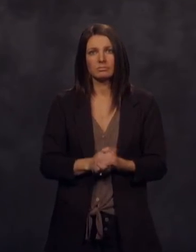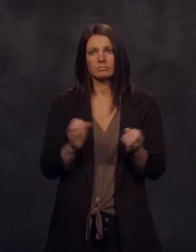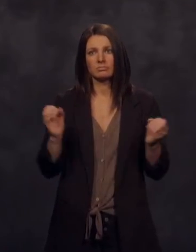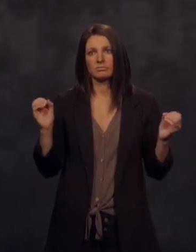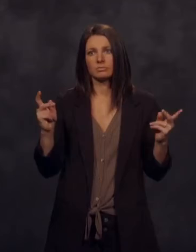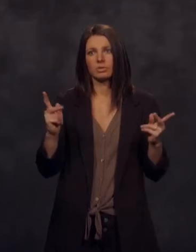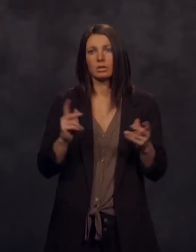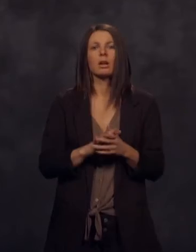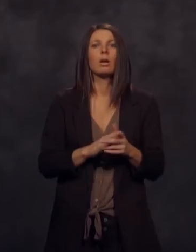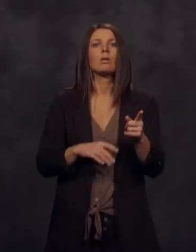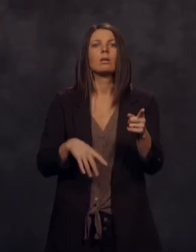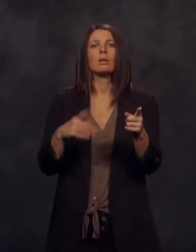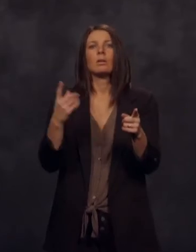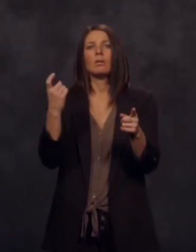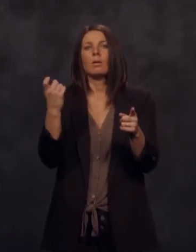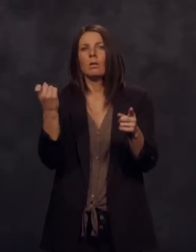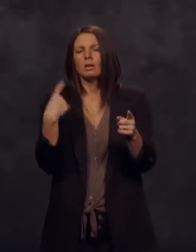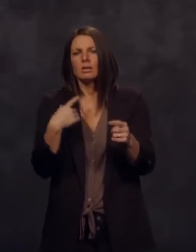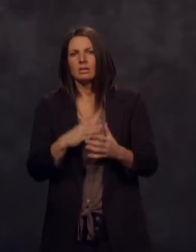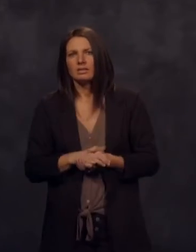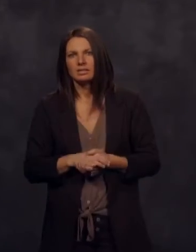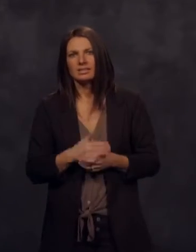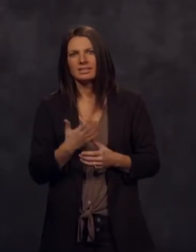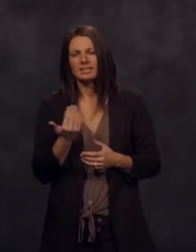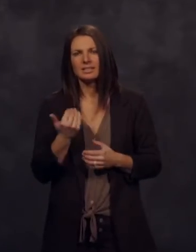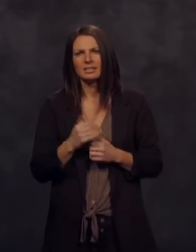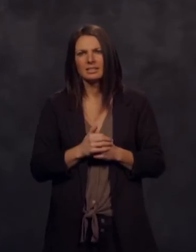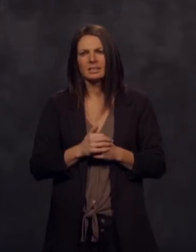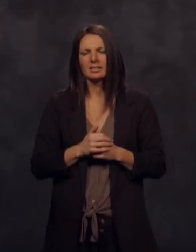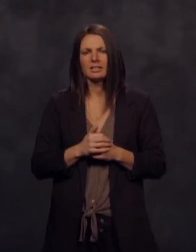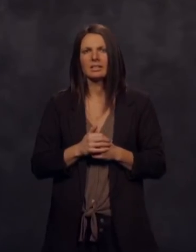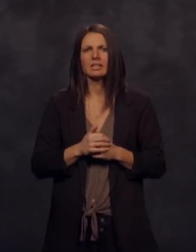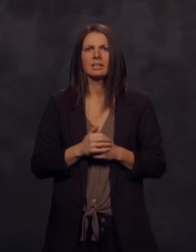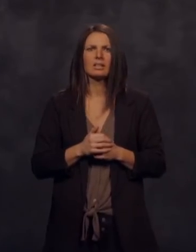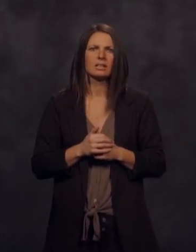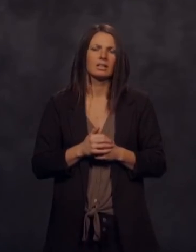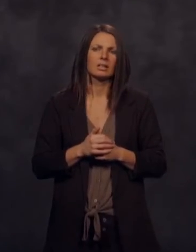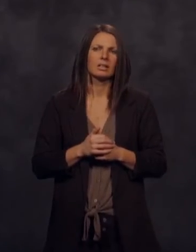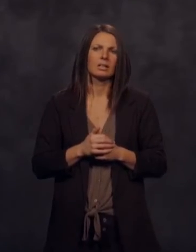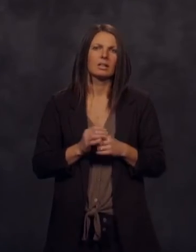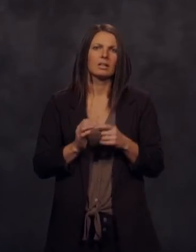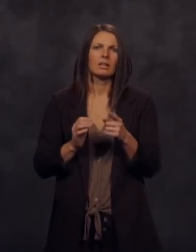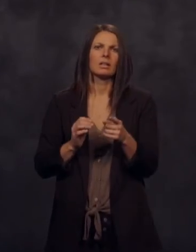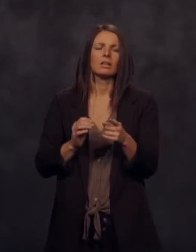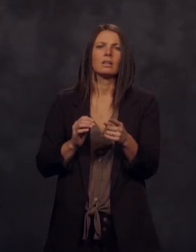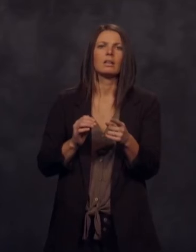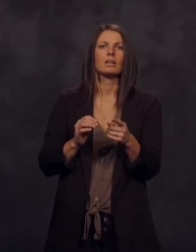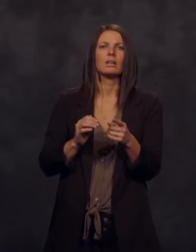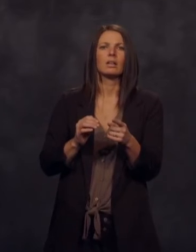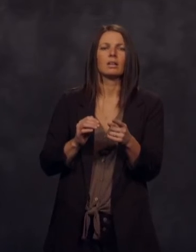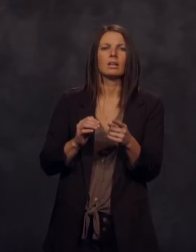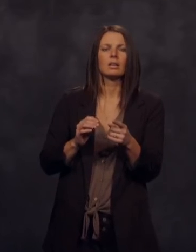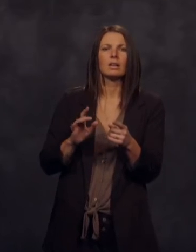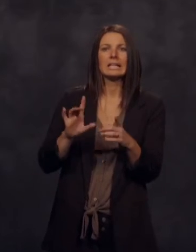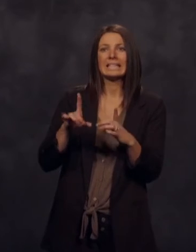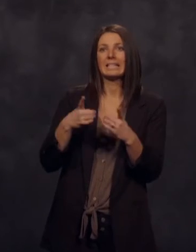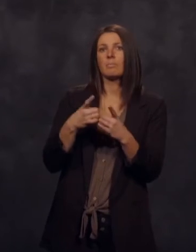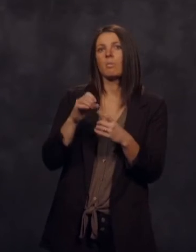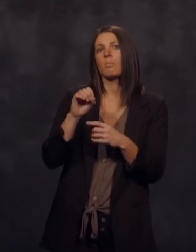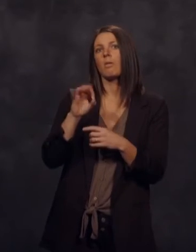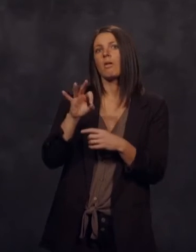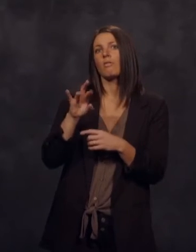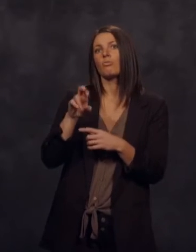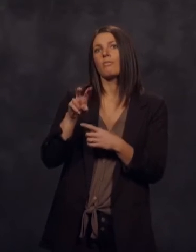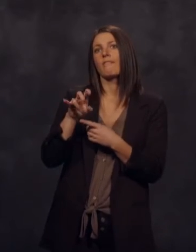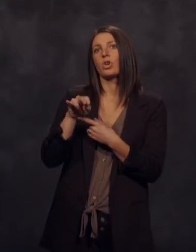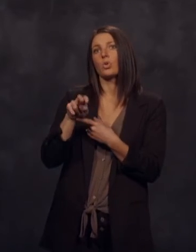Okay. Oh, sorry. To kind of follow up on Jan's question, Yeah. has anyone at the Department of Revenue expressed any